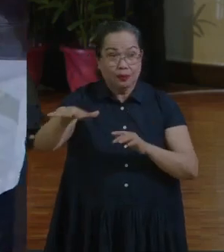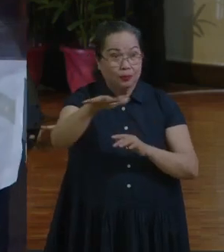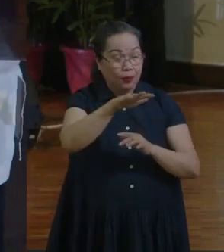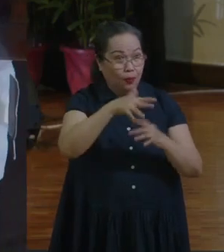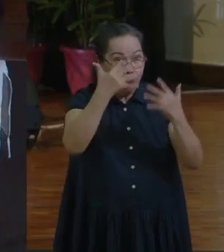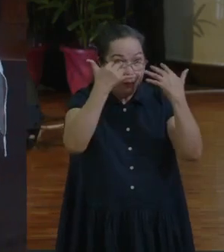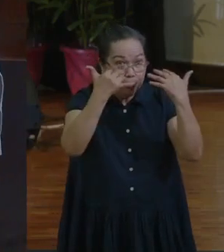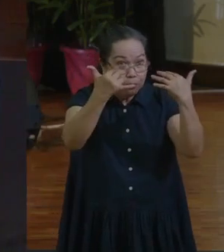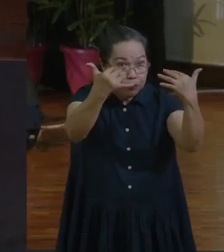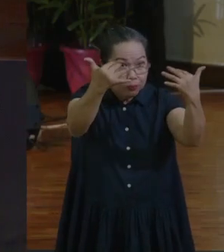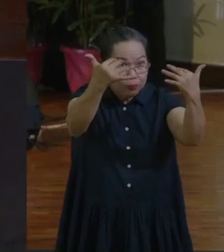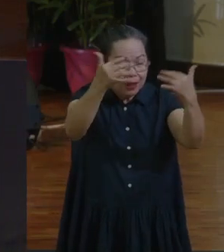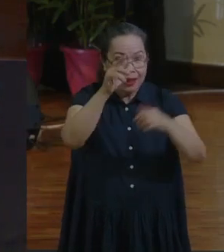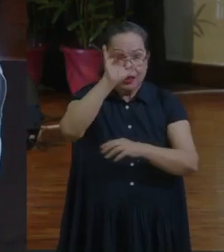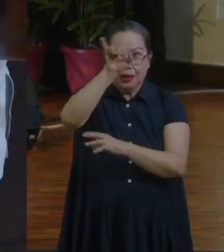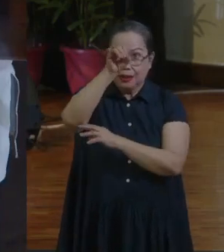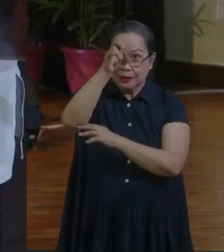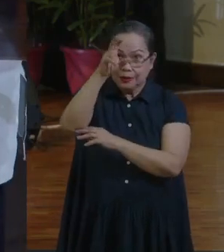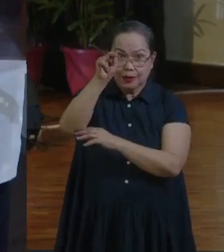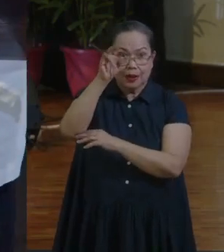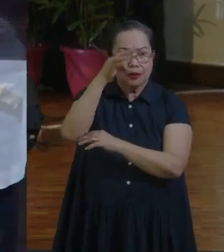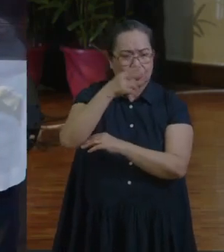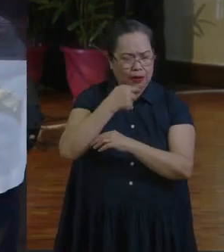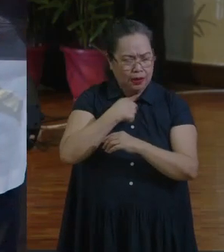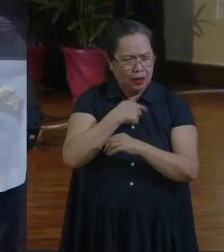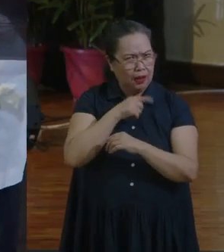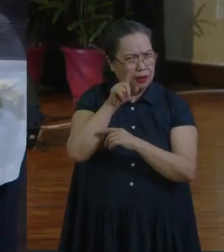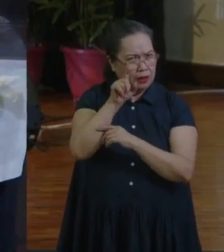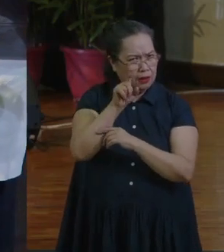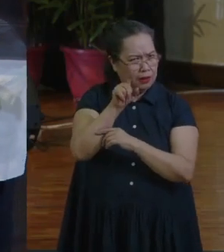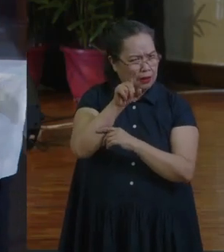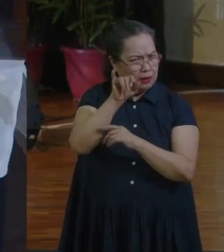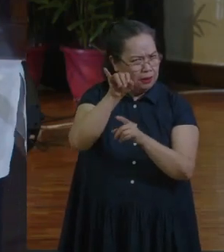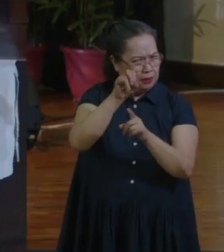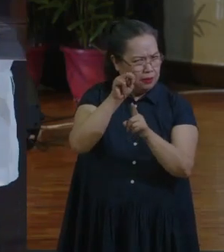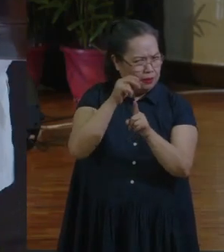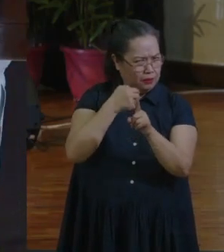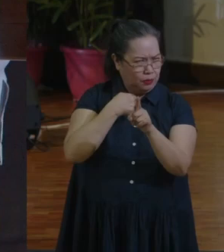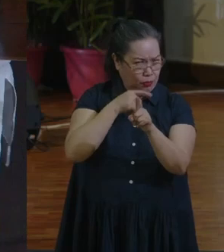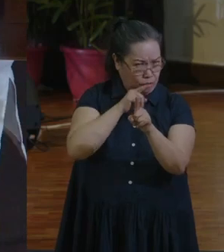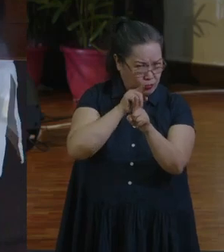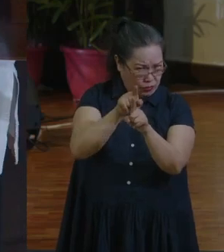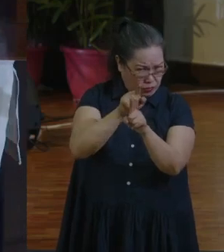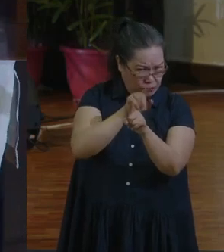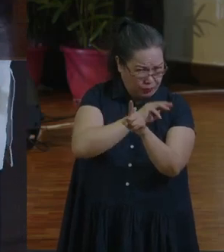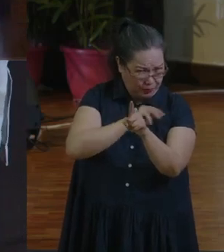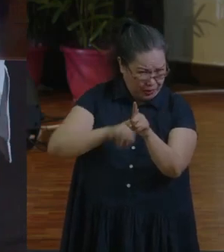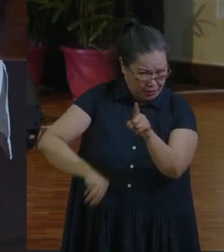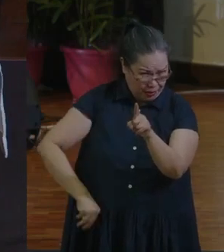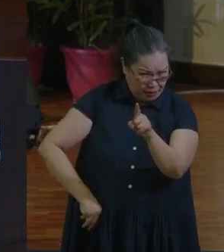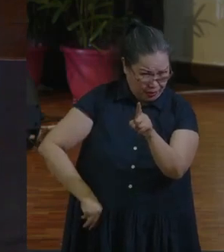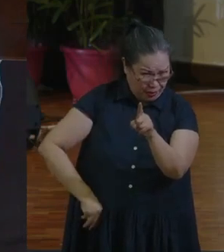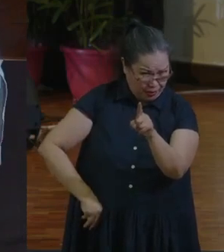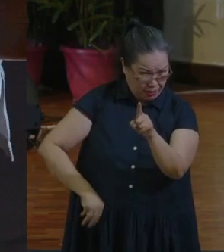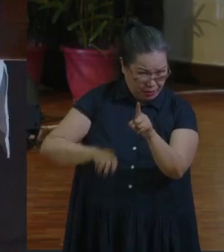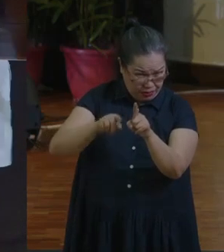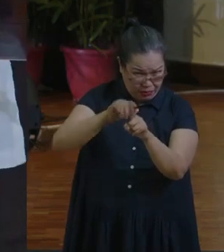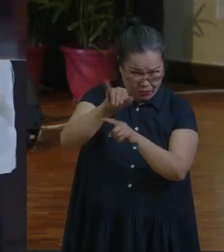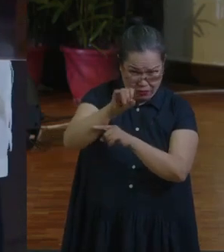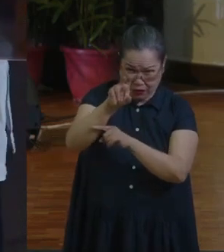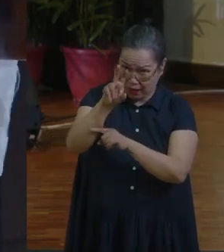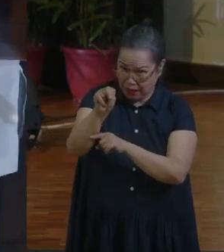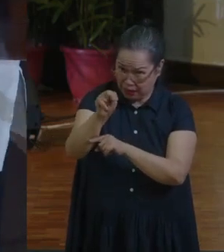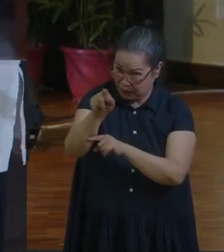in expectation and all were questioning in their hearts concerning John, whether he might be the Christ, tinatanong siya,